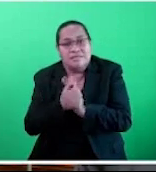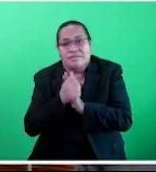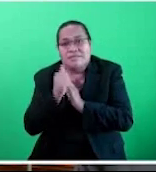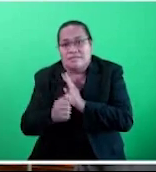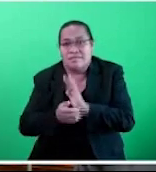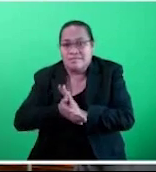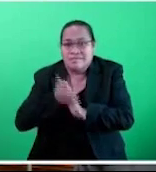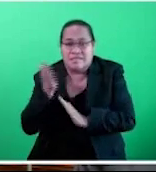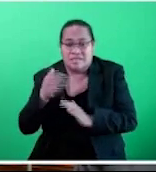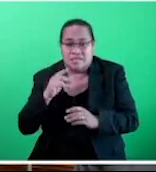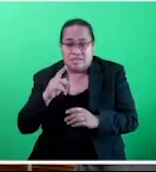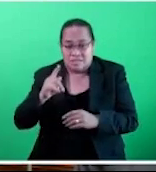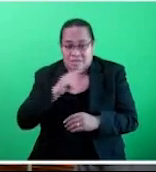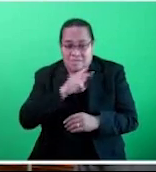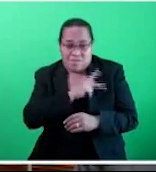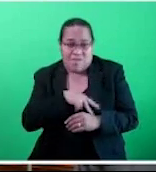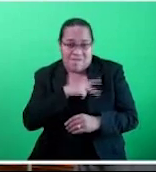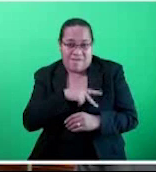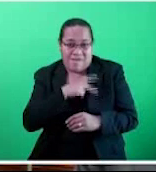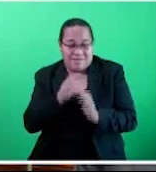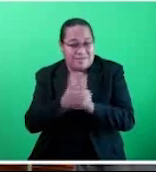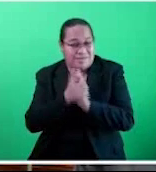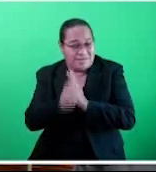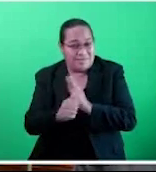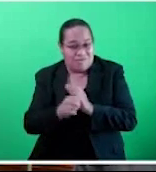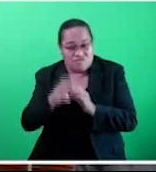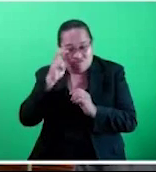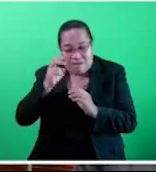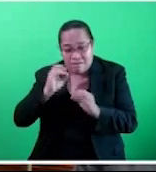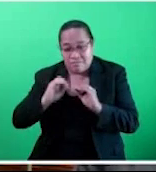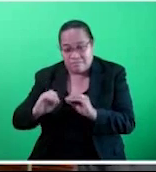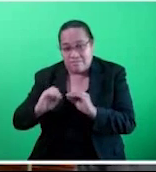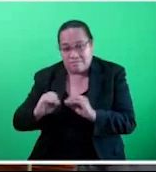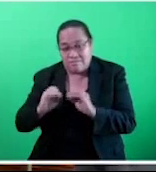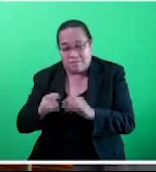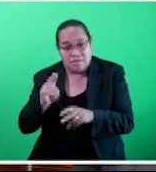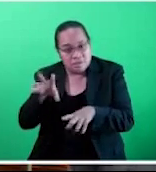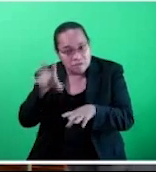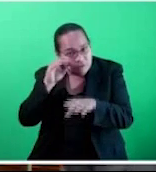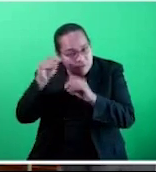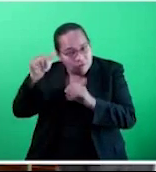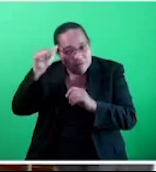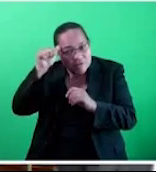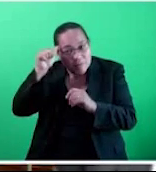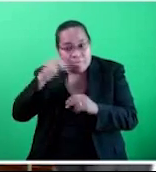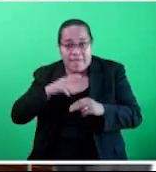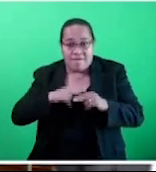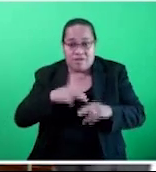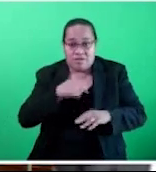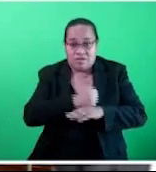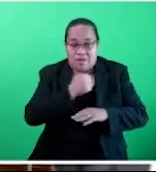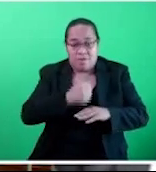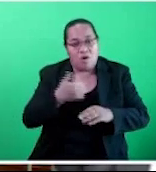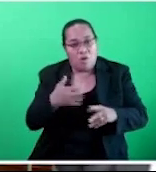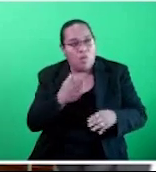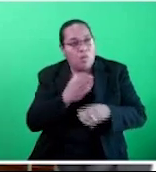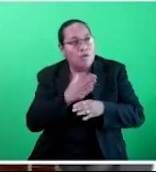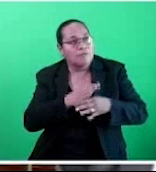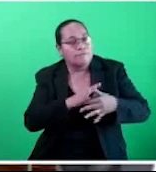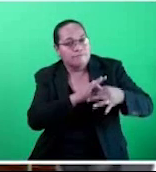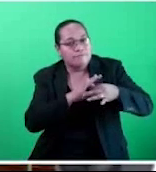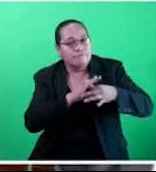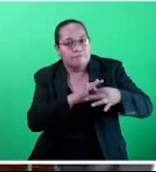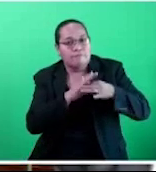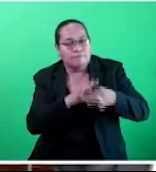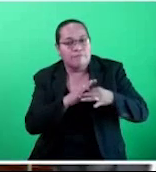laboratory staff trained in molecular techniques to perform these tests. The Fiji government has worked with its development partners